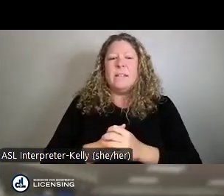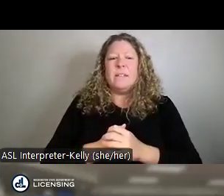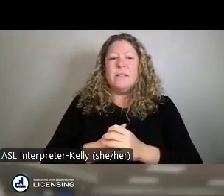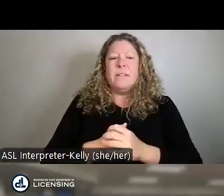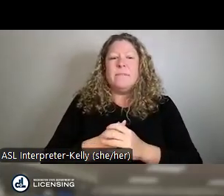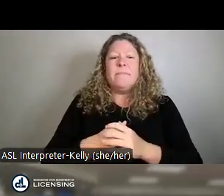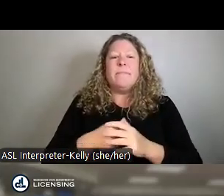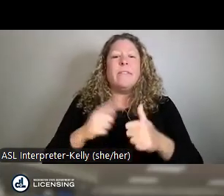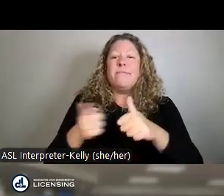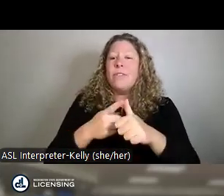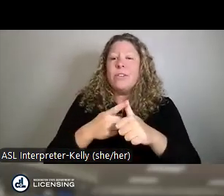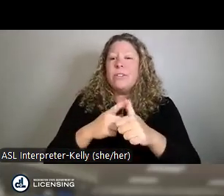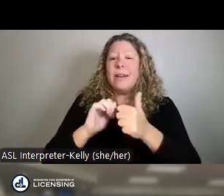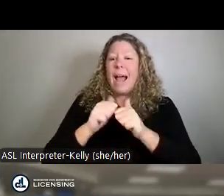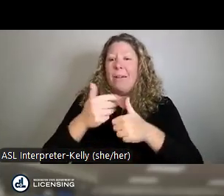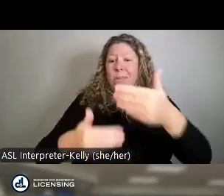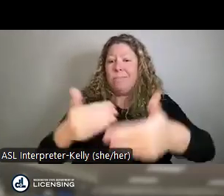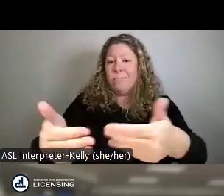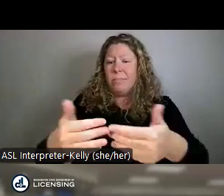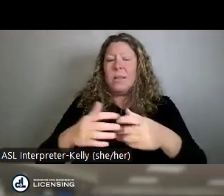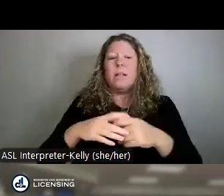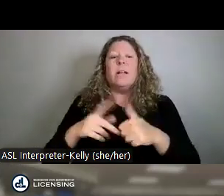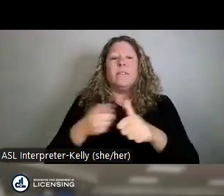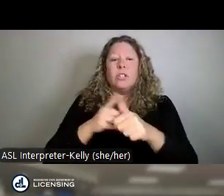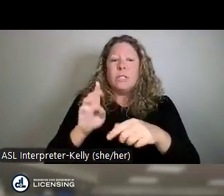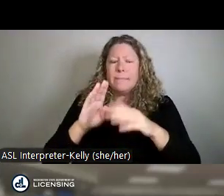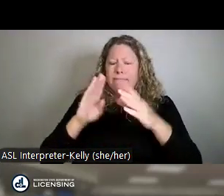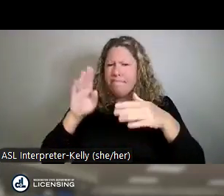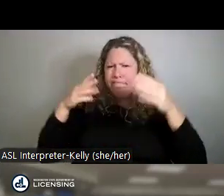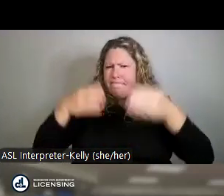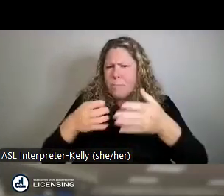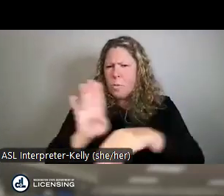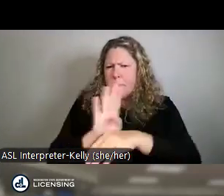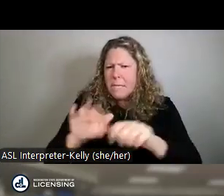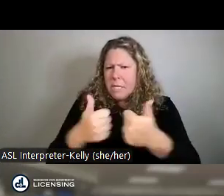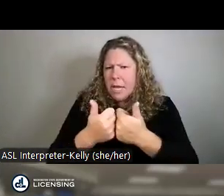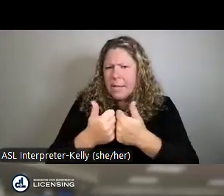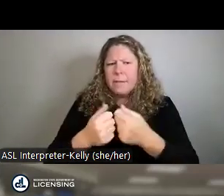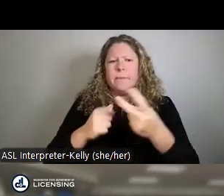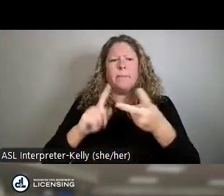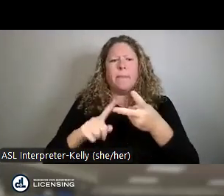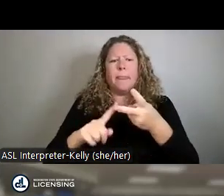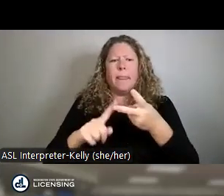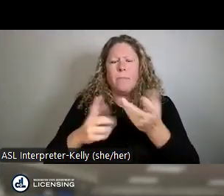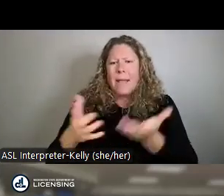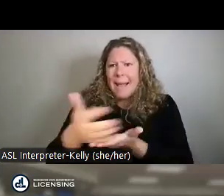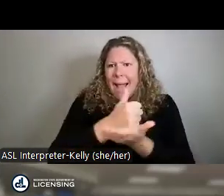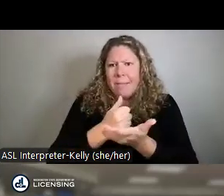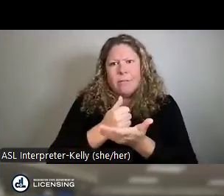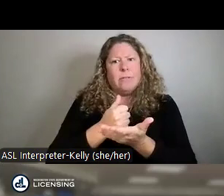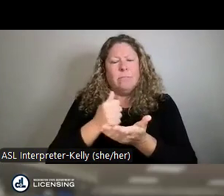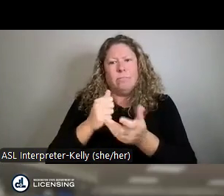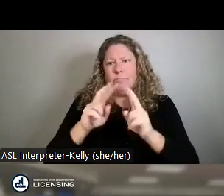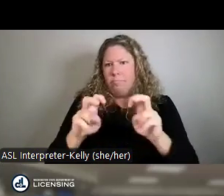our business challenge and really getting clear on our scope. We gathered and analyzed a lot of really amazing data, and